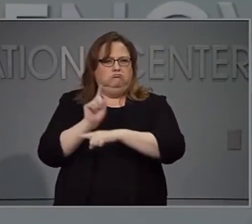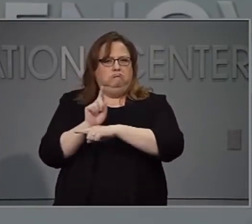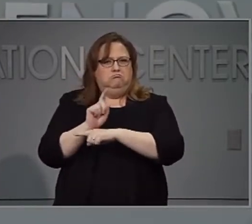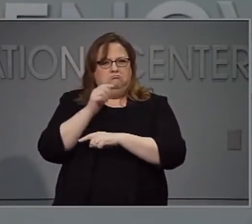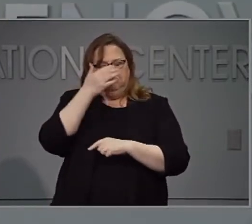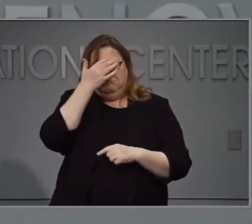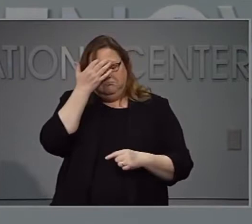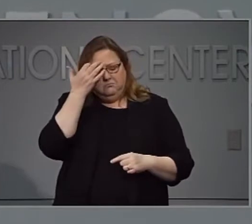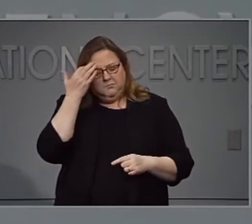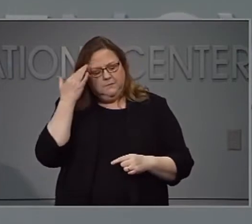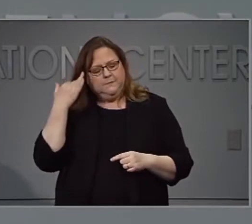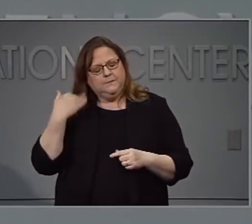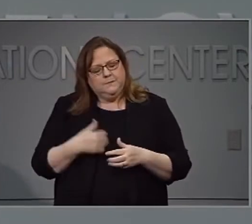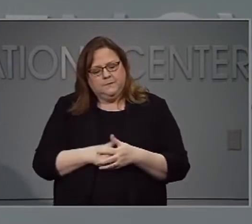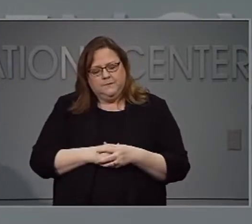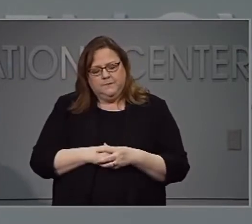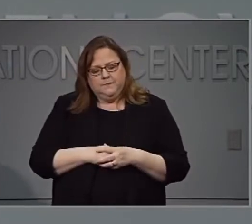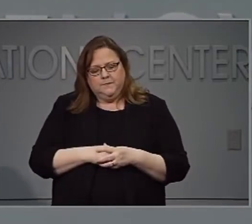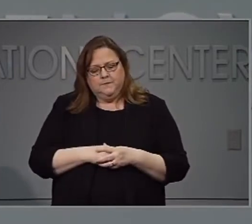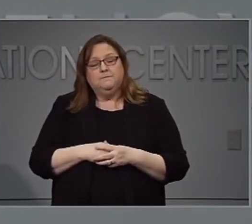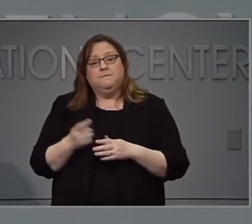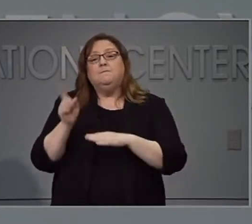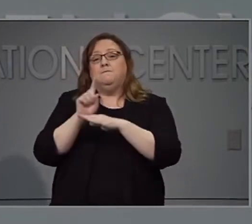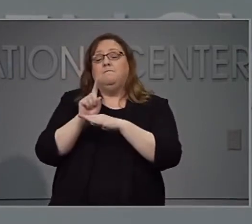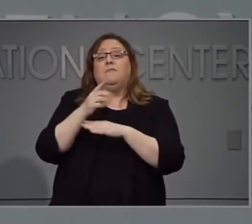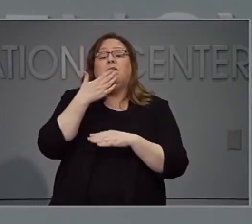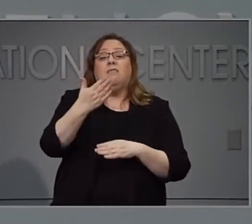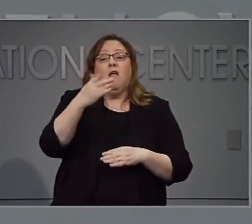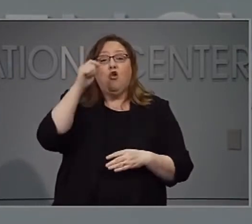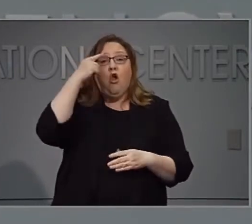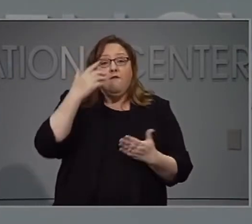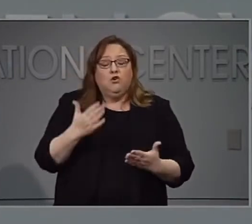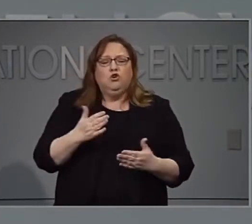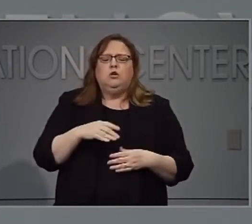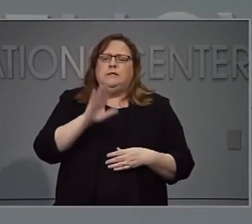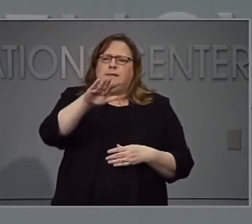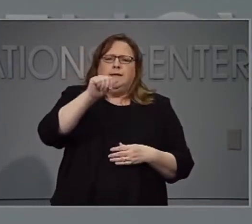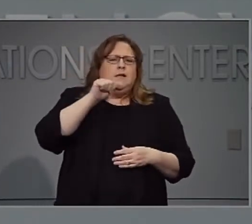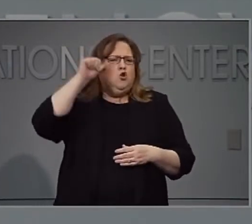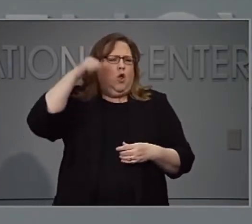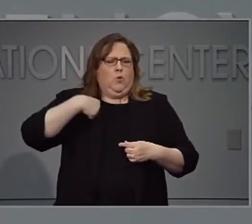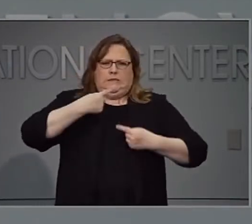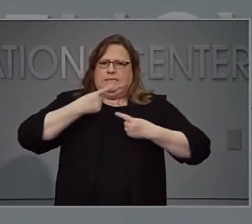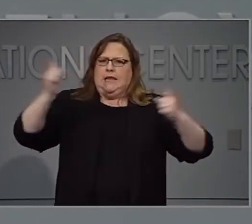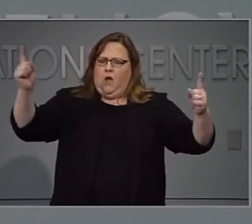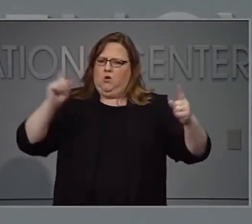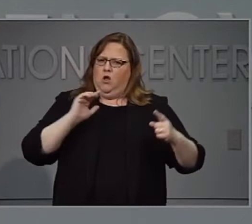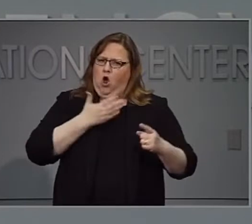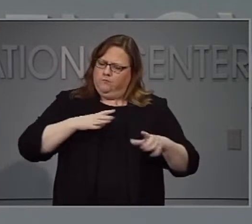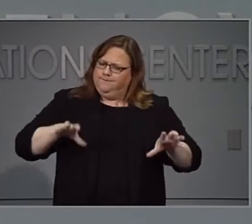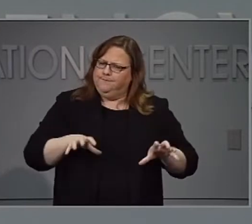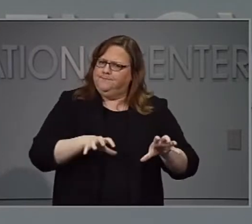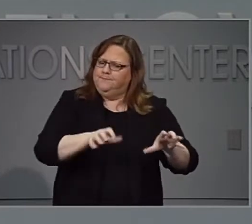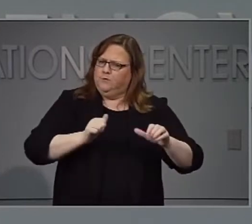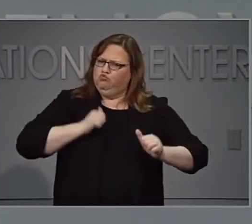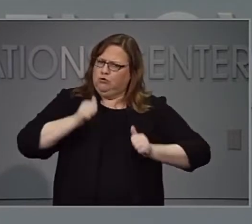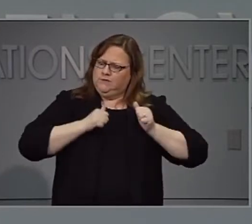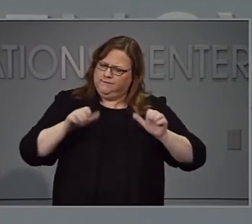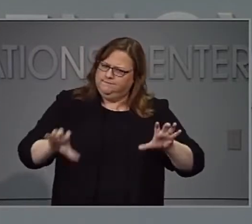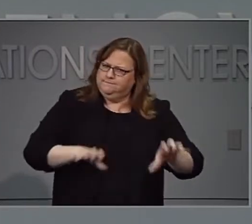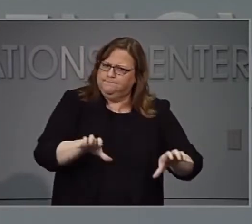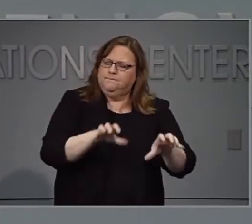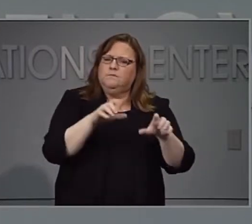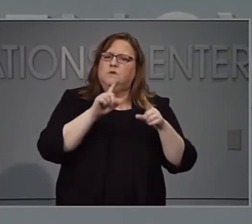Thank you, Governor. Yesterday, we announced a proactive and aggressive approach in our efforts to contain and reduce